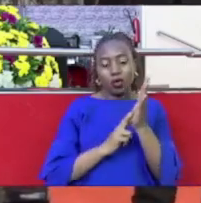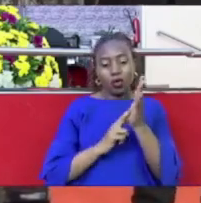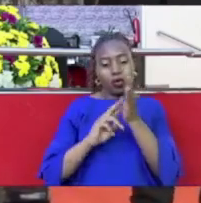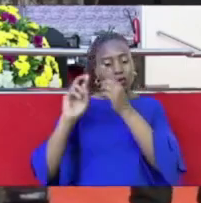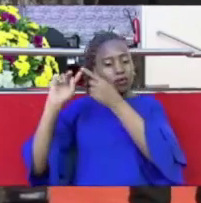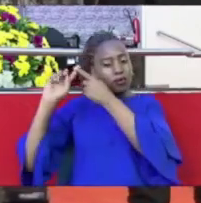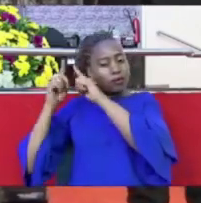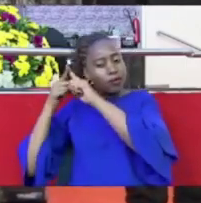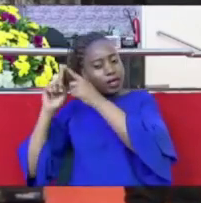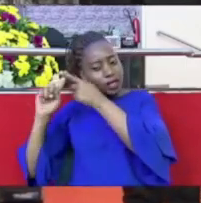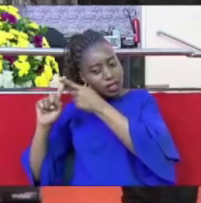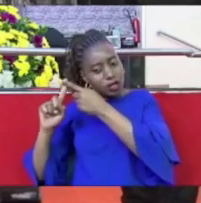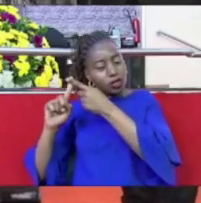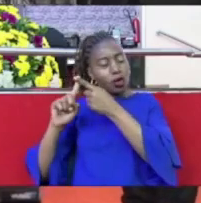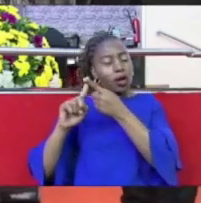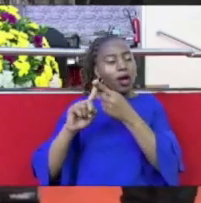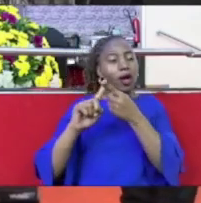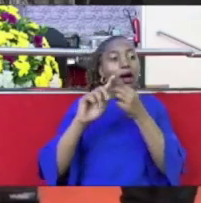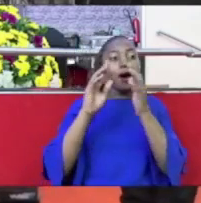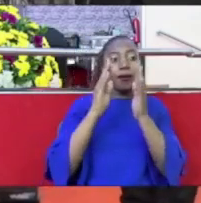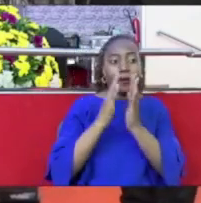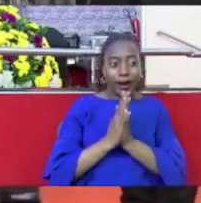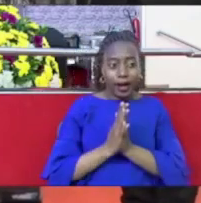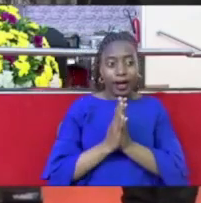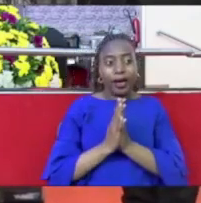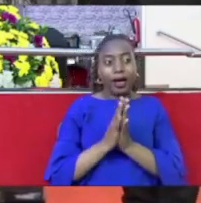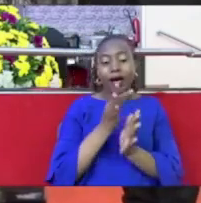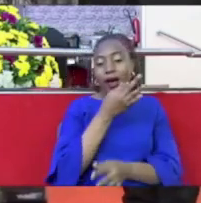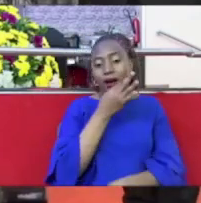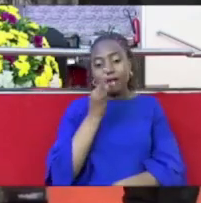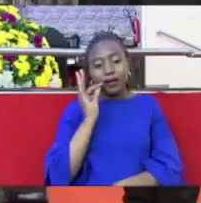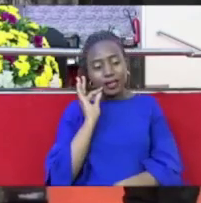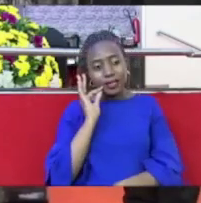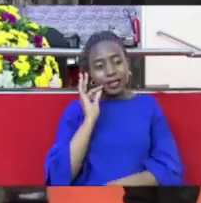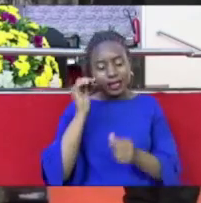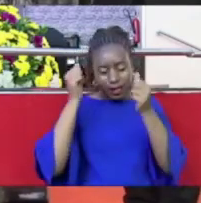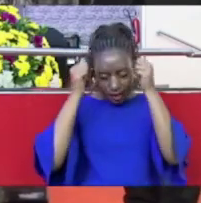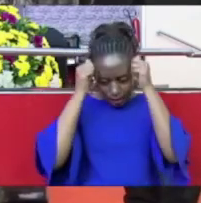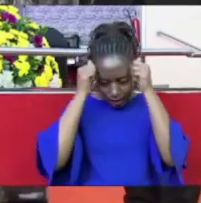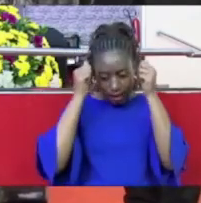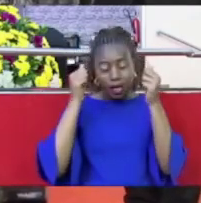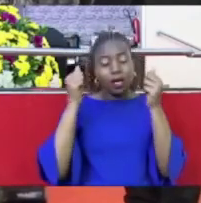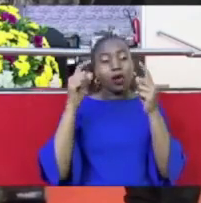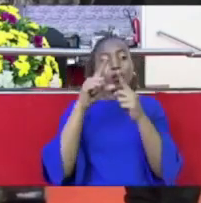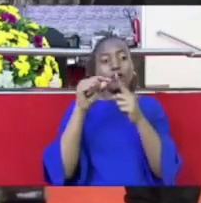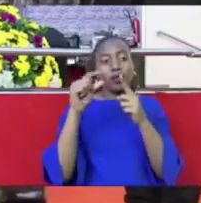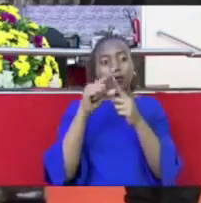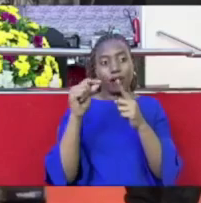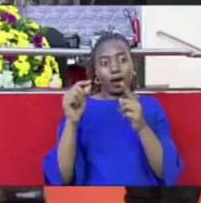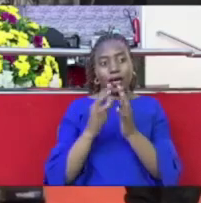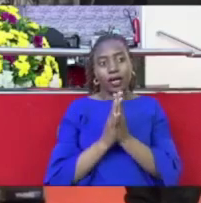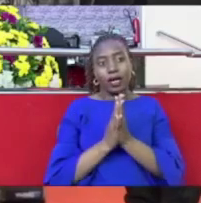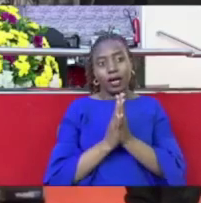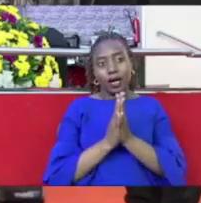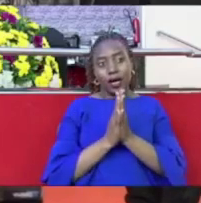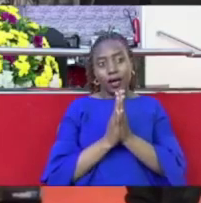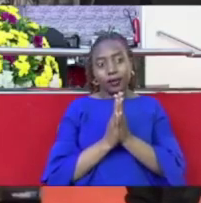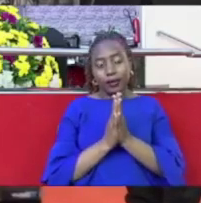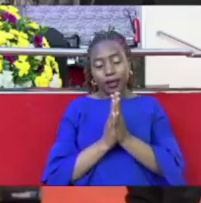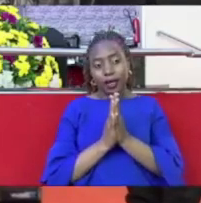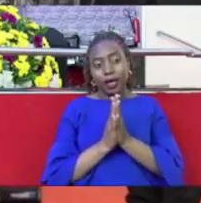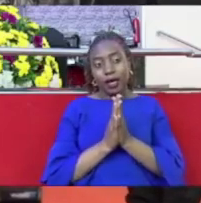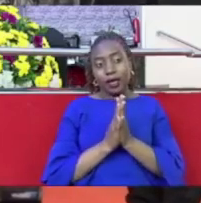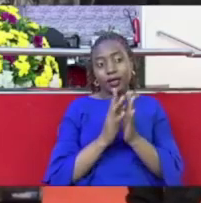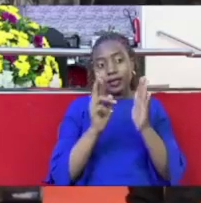kuomba, prayer, maombi, fasting, kufunga, study of the word, soma neno, is an outward discipline. Ni